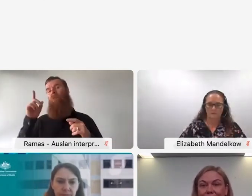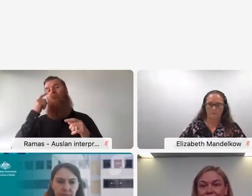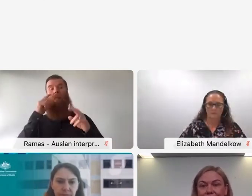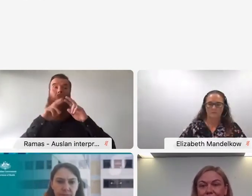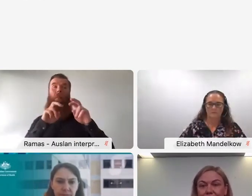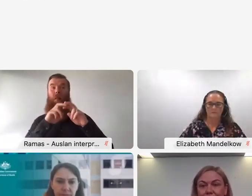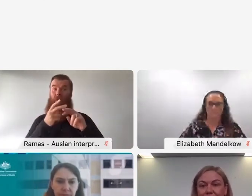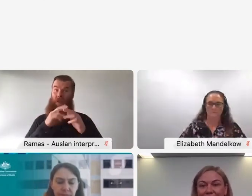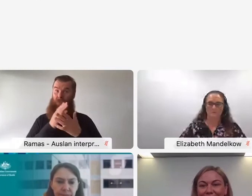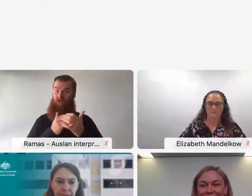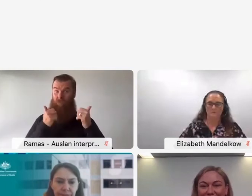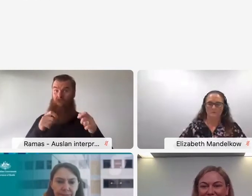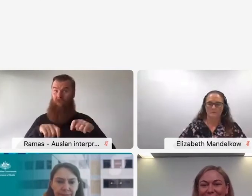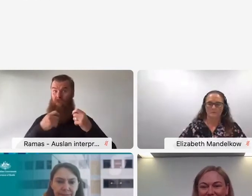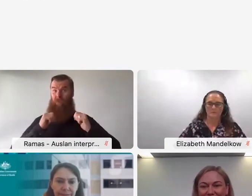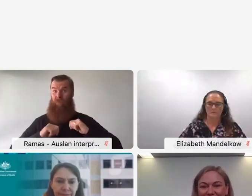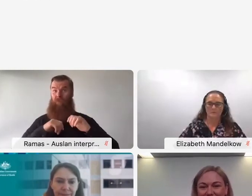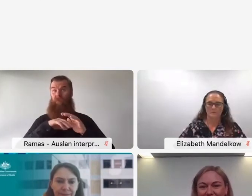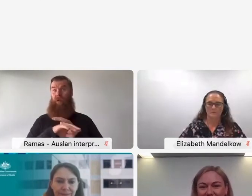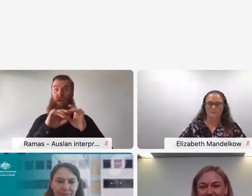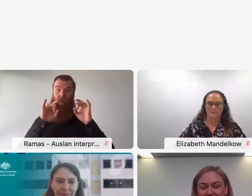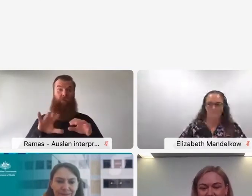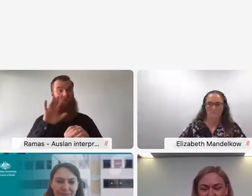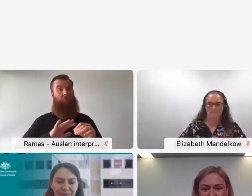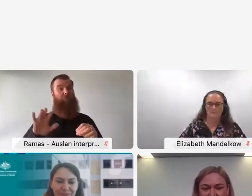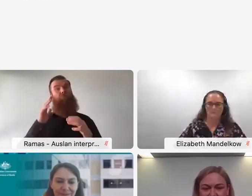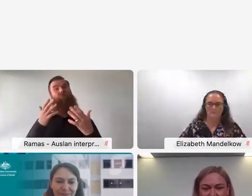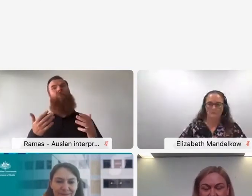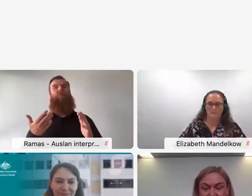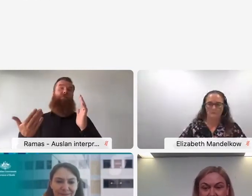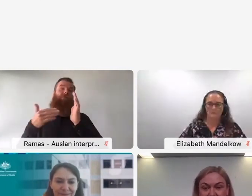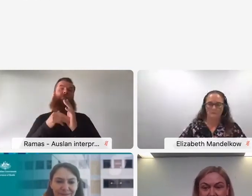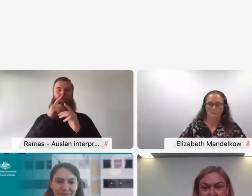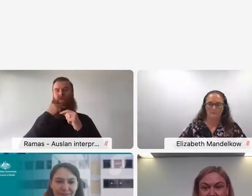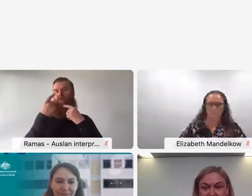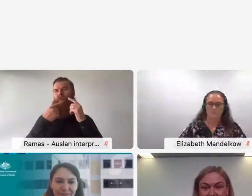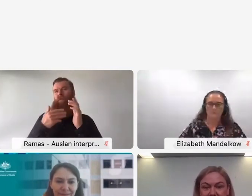just additional information from me. And Alison, feel free to pitch in if you've got a bit more information on the pilot.